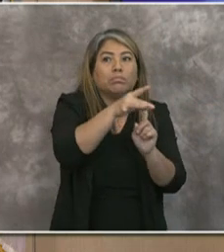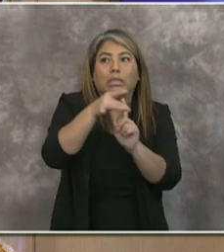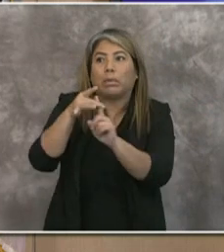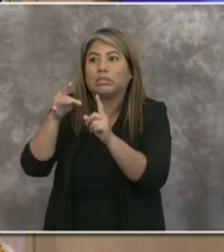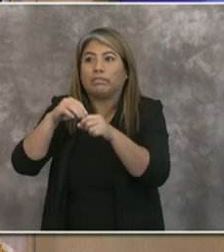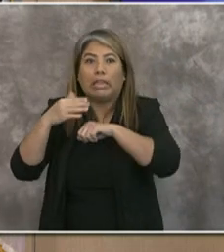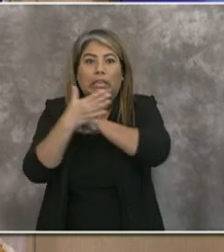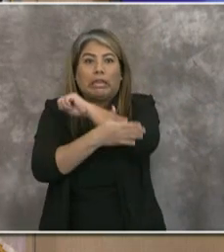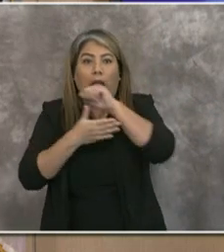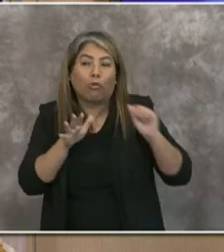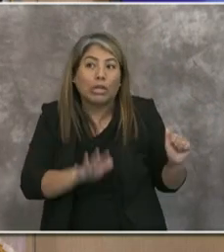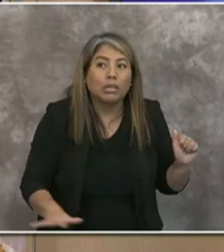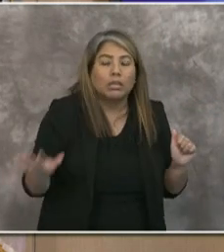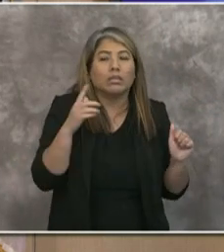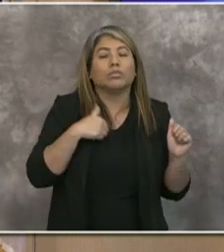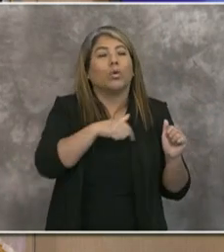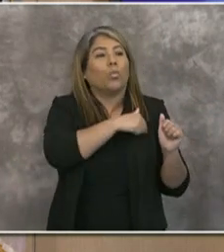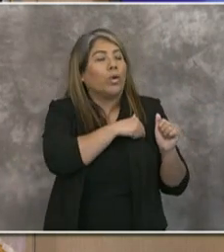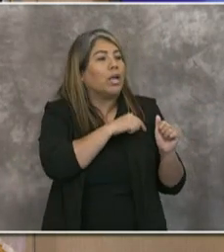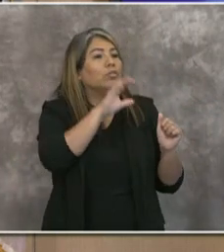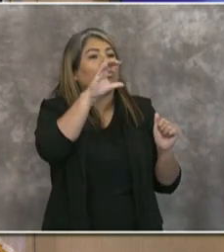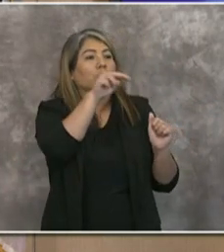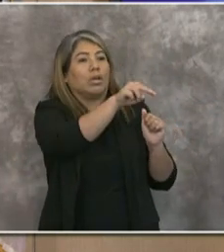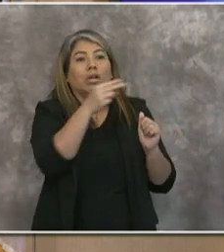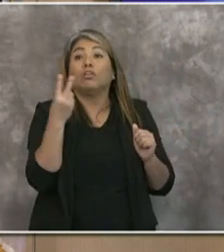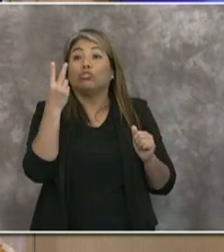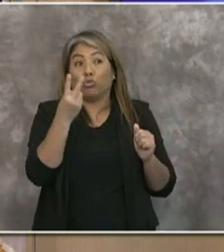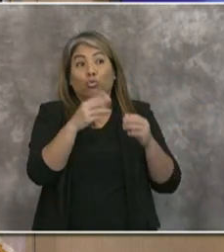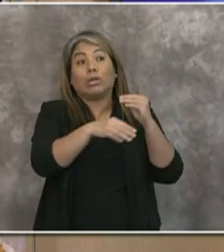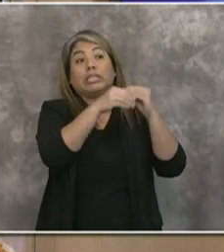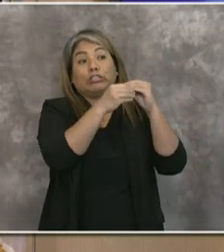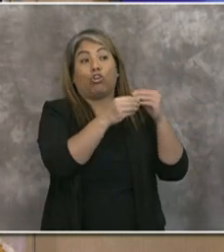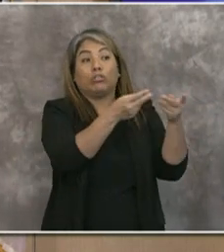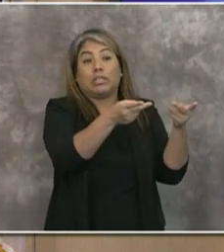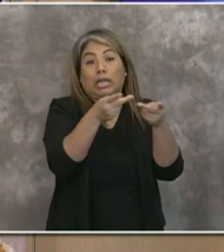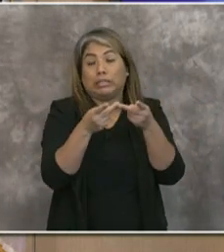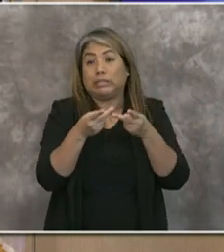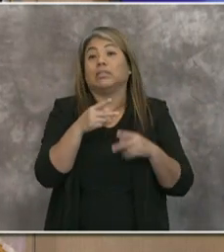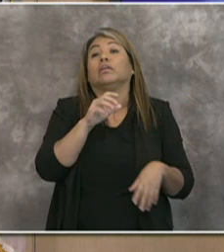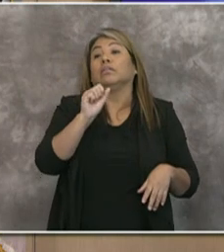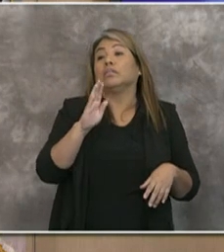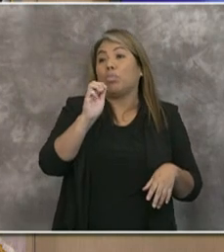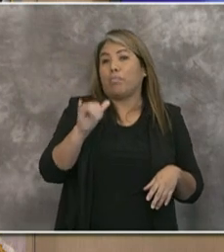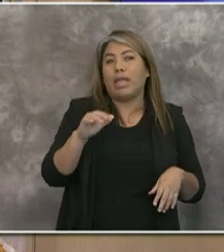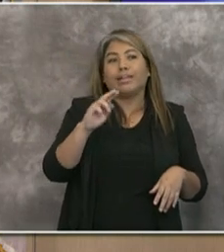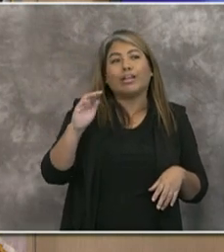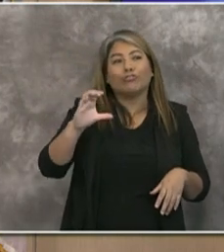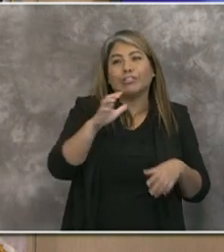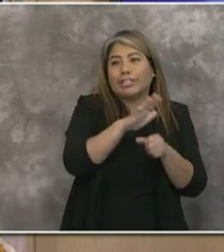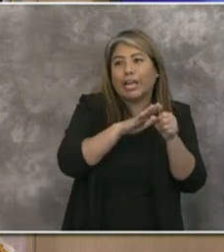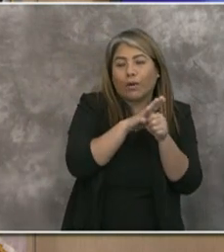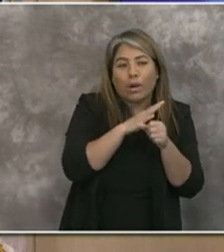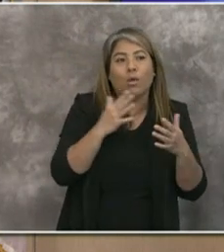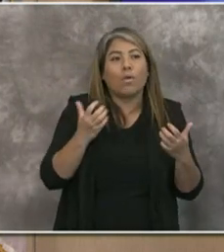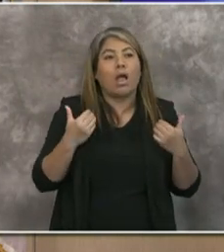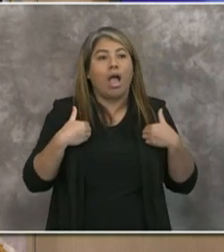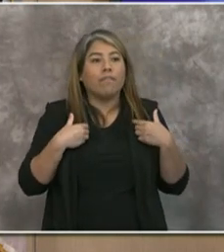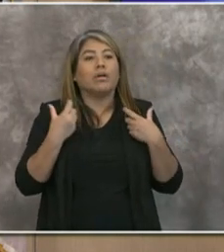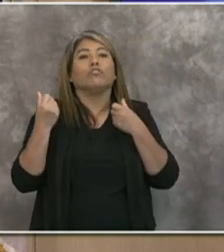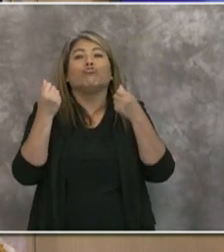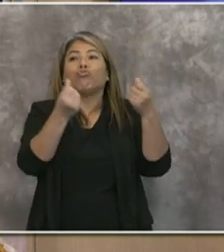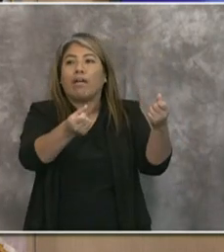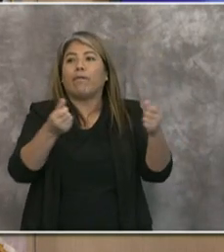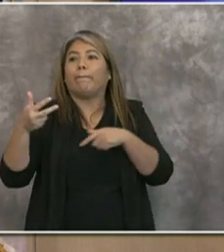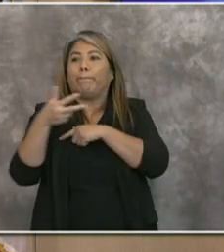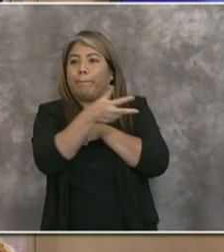looking at 2 additional sites down in the South Bay, National City area, so that we can place more both drive-up